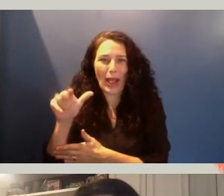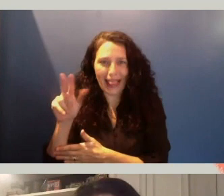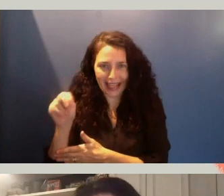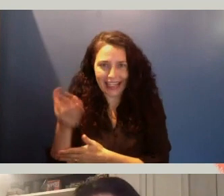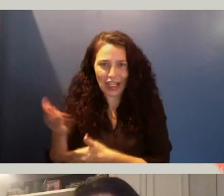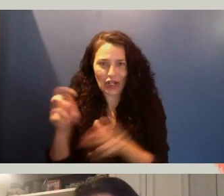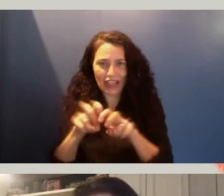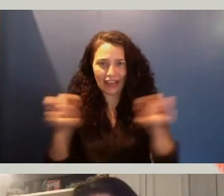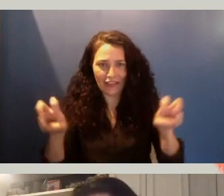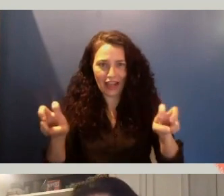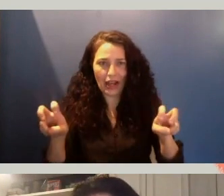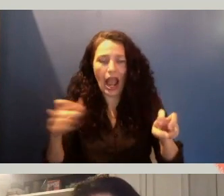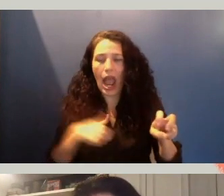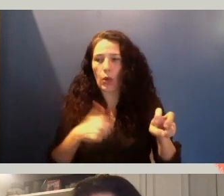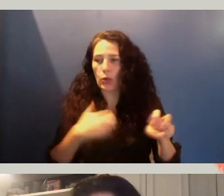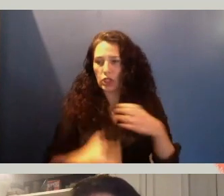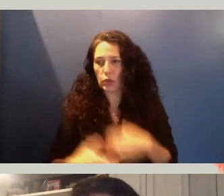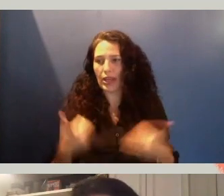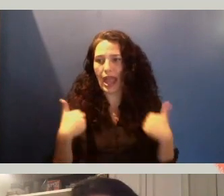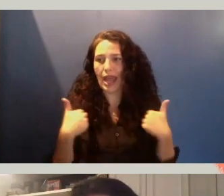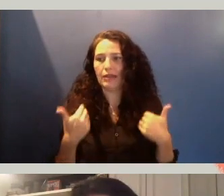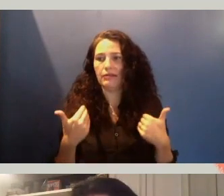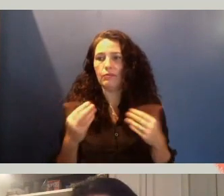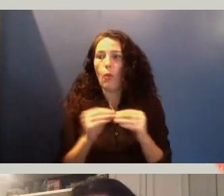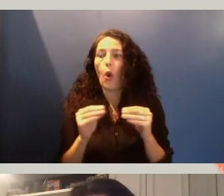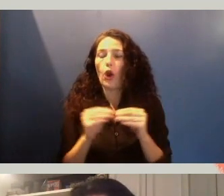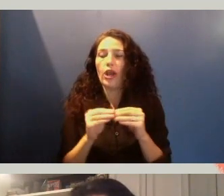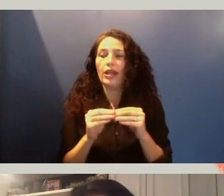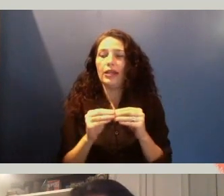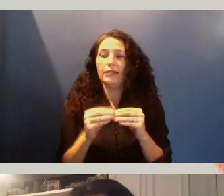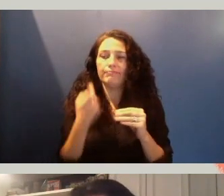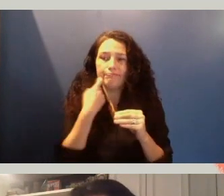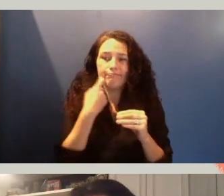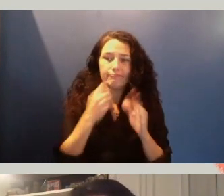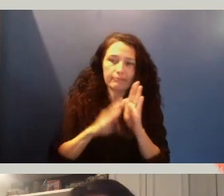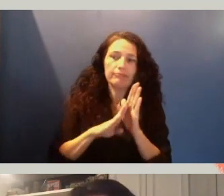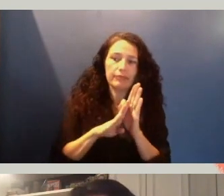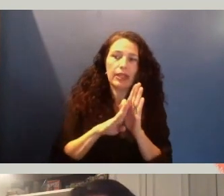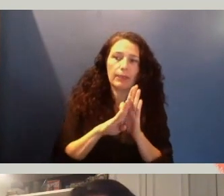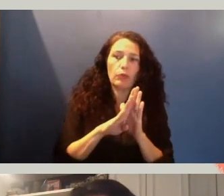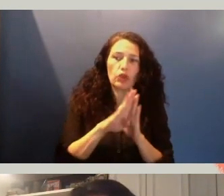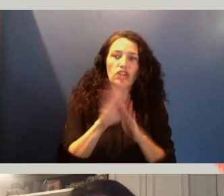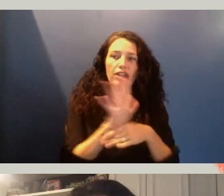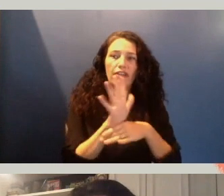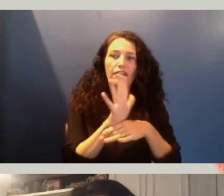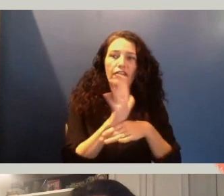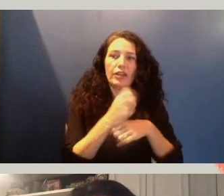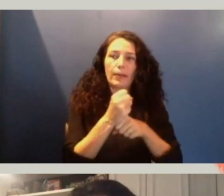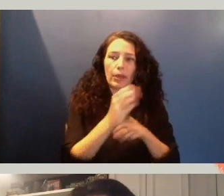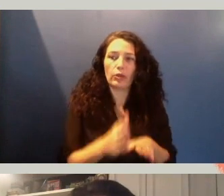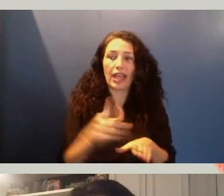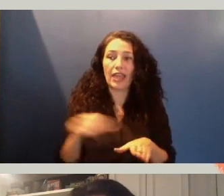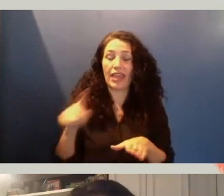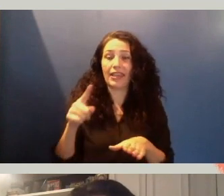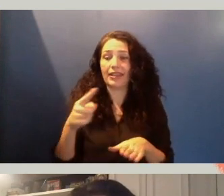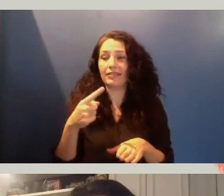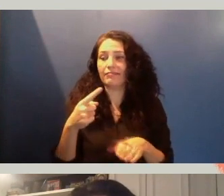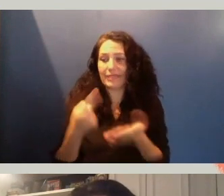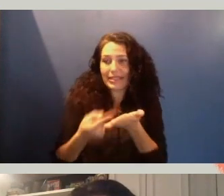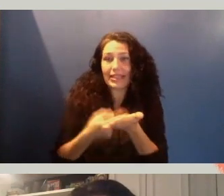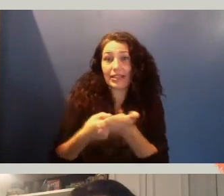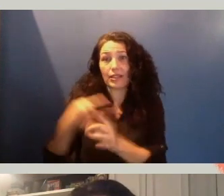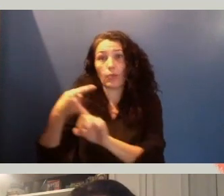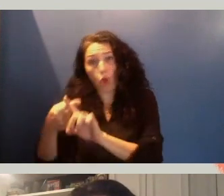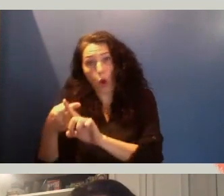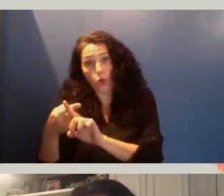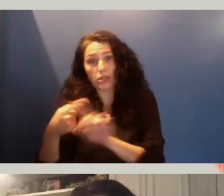especially emerging filmmakers who have dealt with equity financing and the kind of pros and cons of that, to give some texture